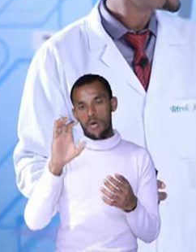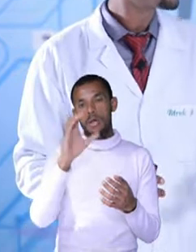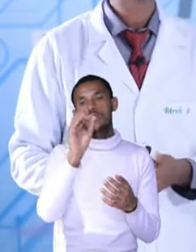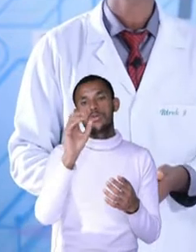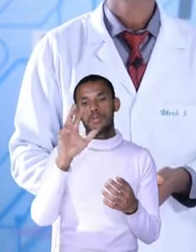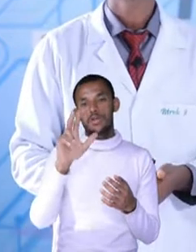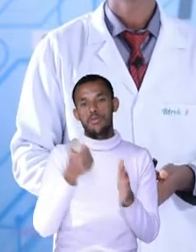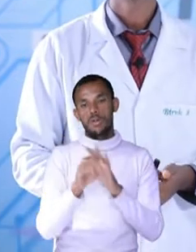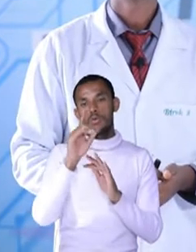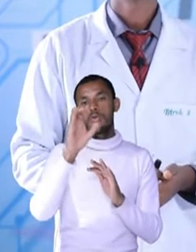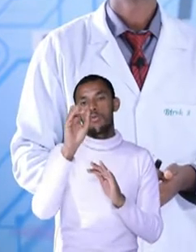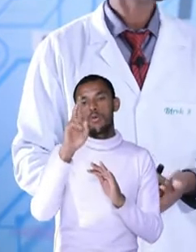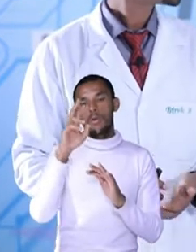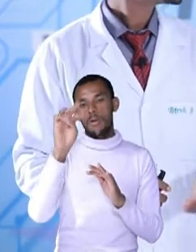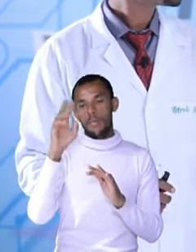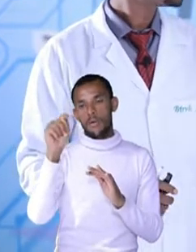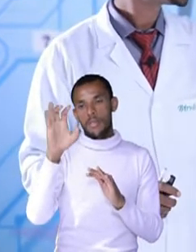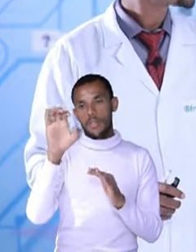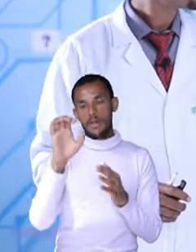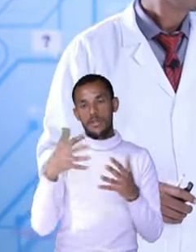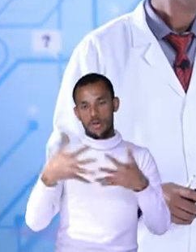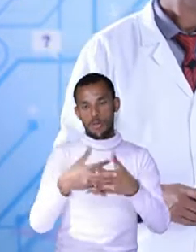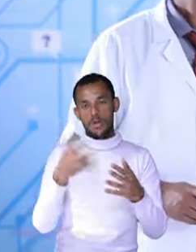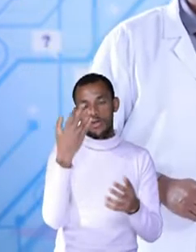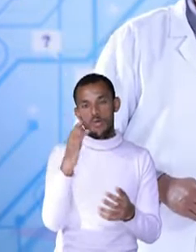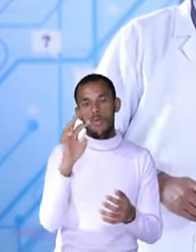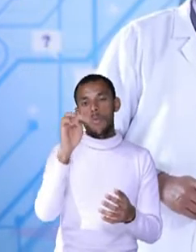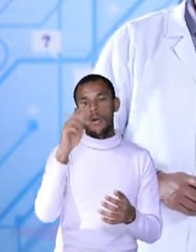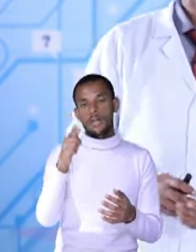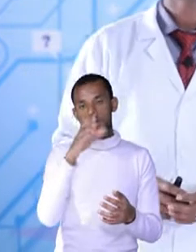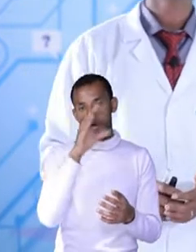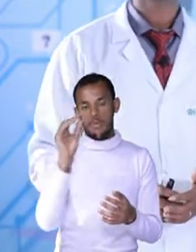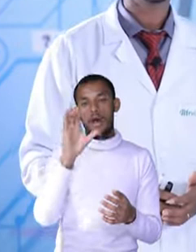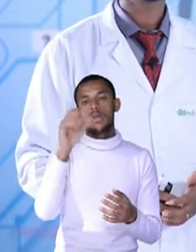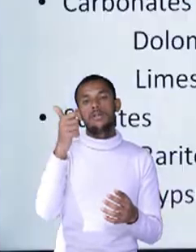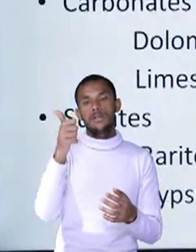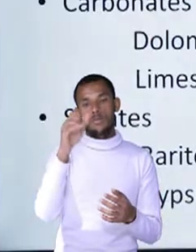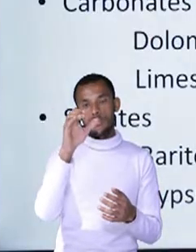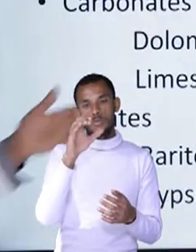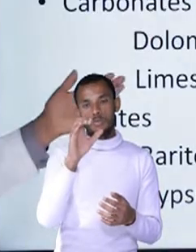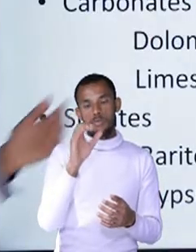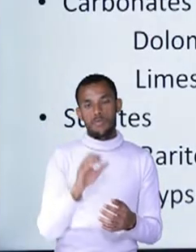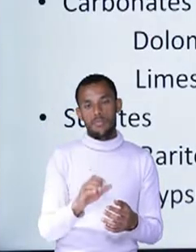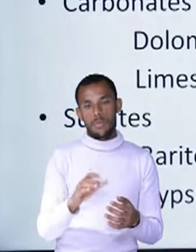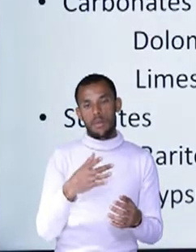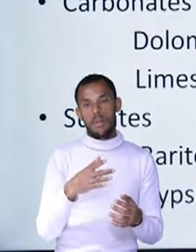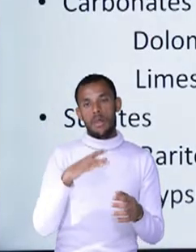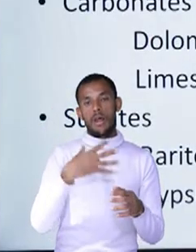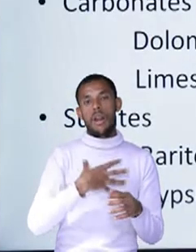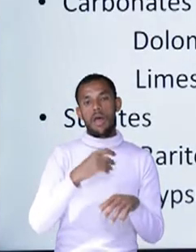for example, dolomite. Dolomite is a combination of magnesium carbonate and calcium carbonate.